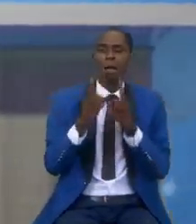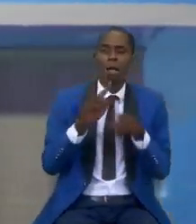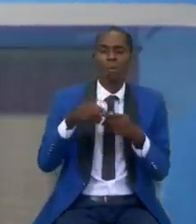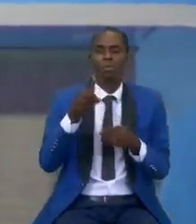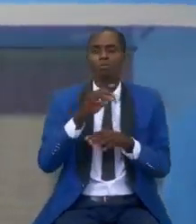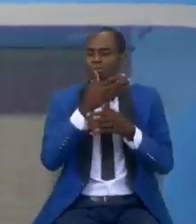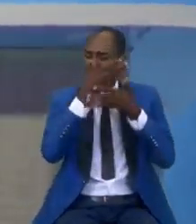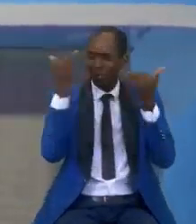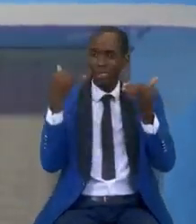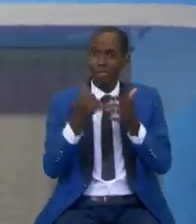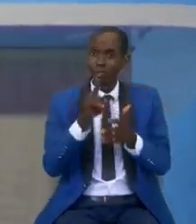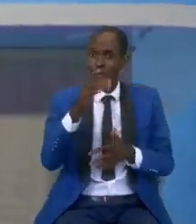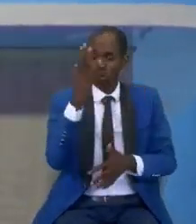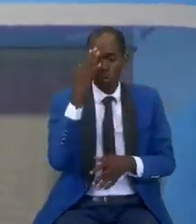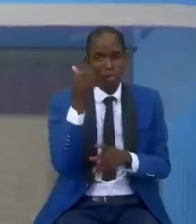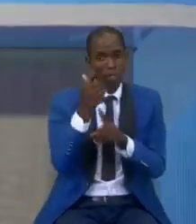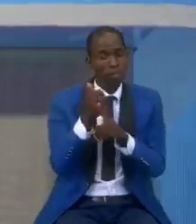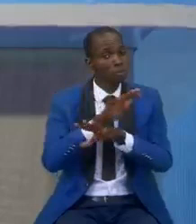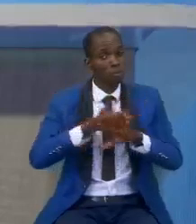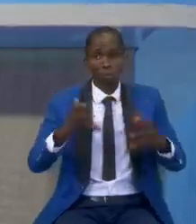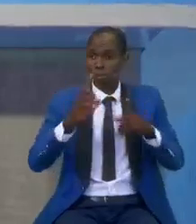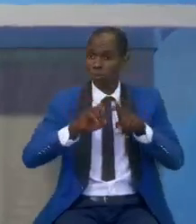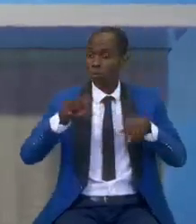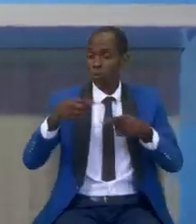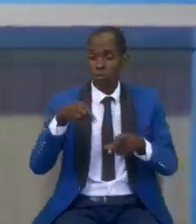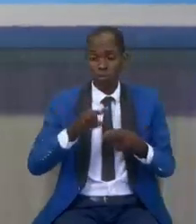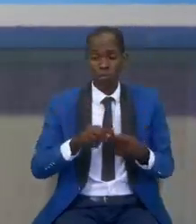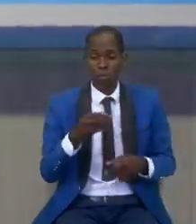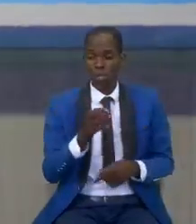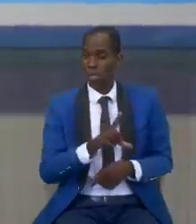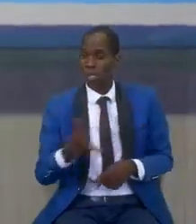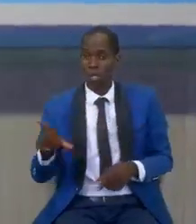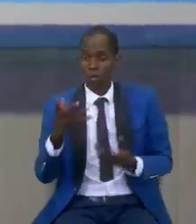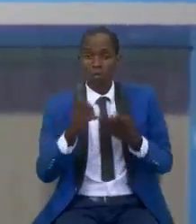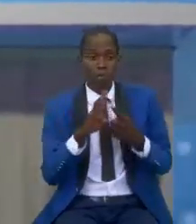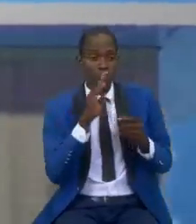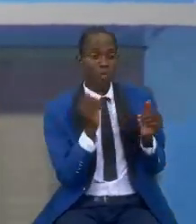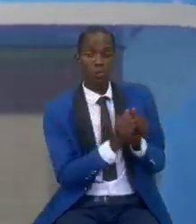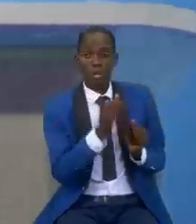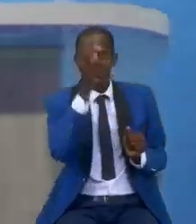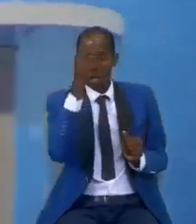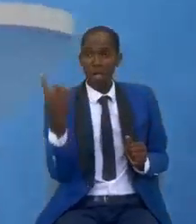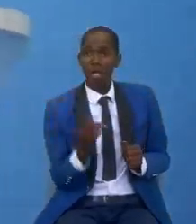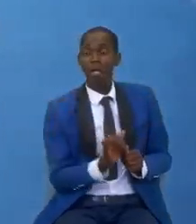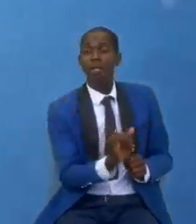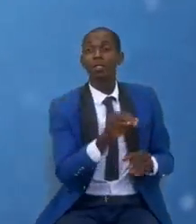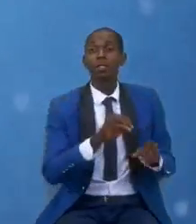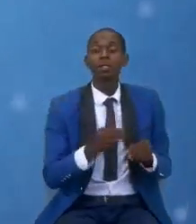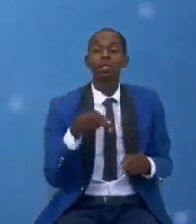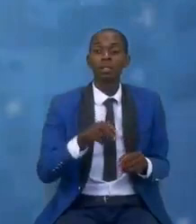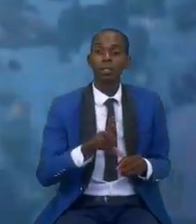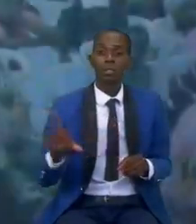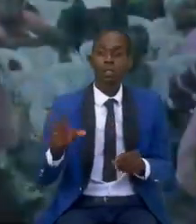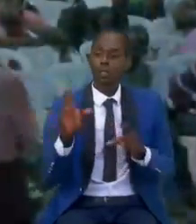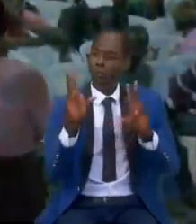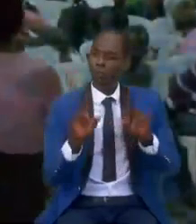be with Satan forever in hell. Raise up your hand. If you're raising up your hand, please stand up right